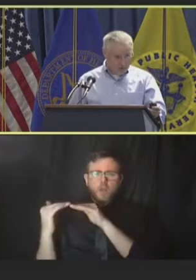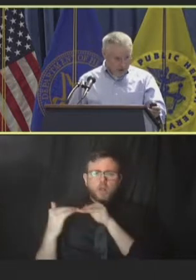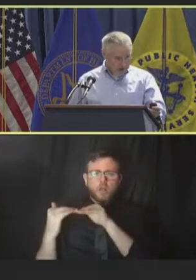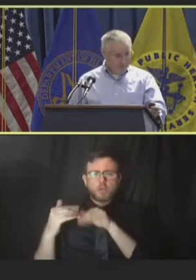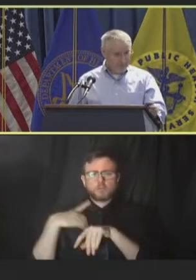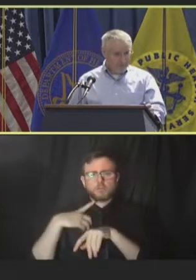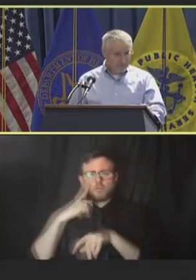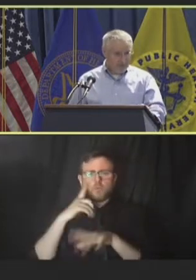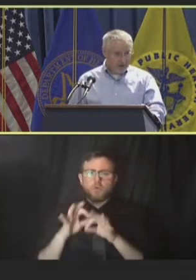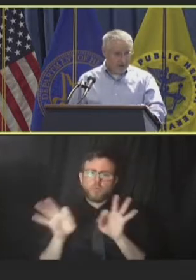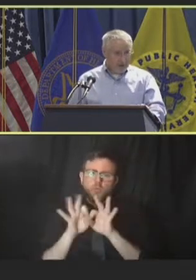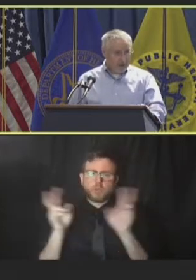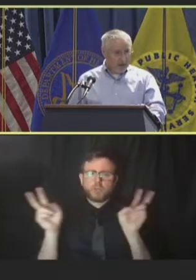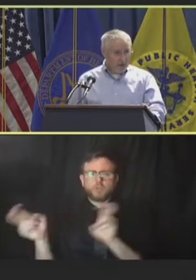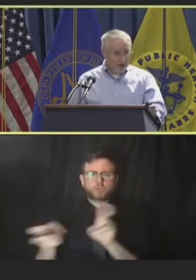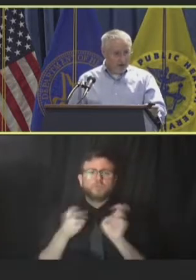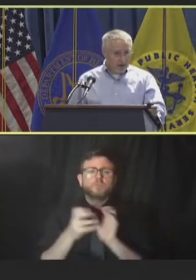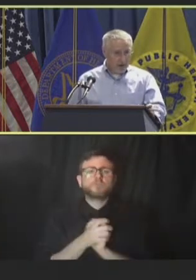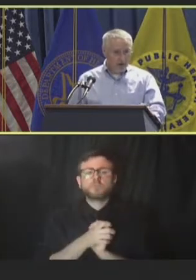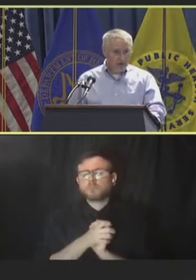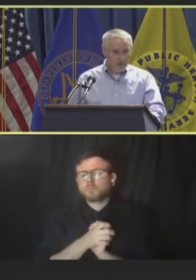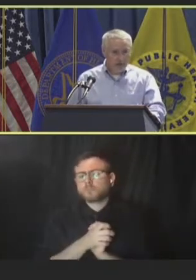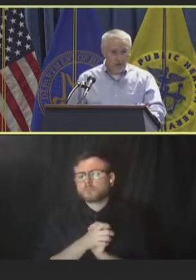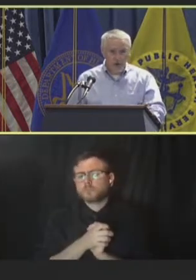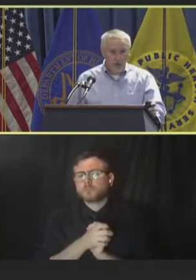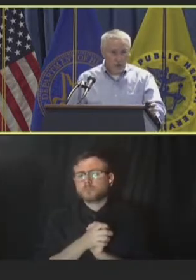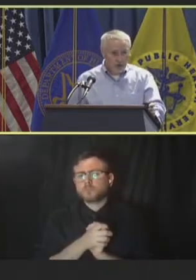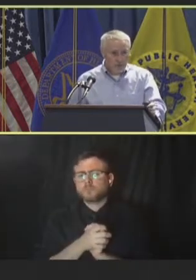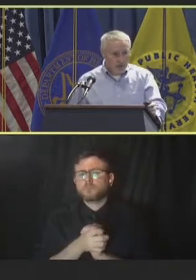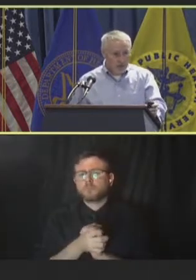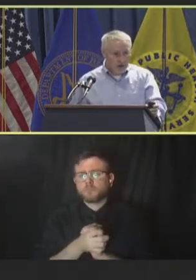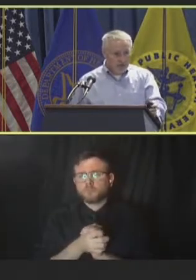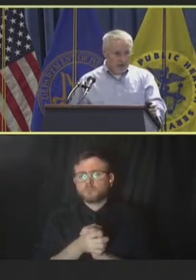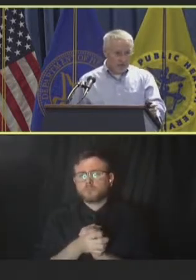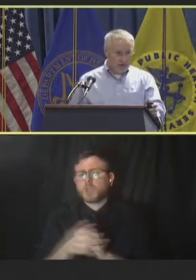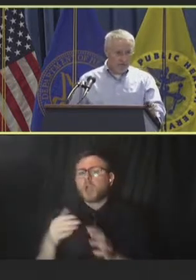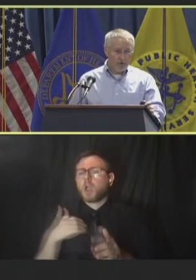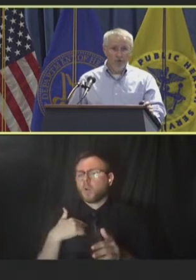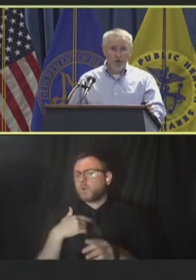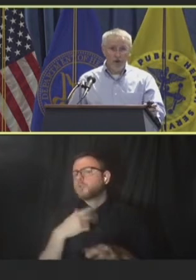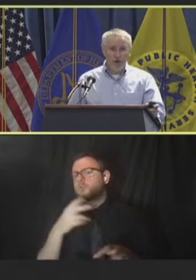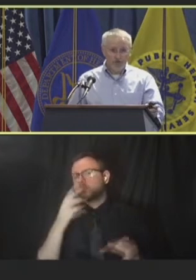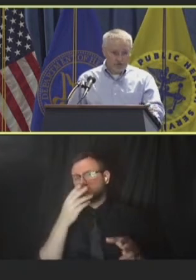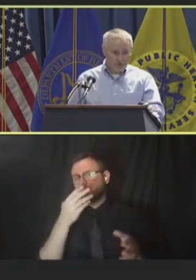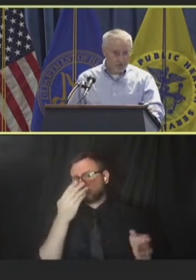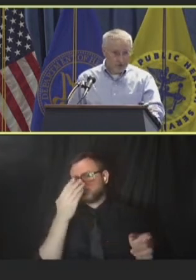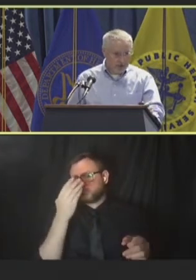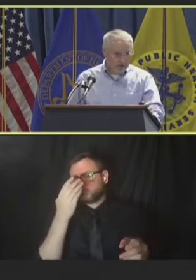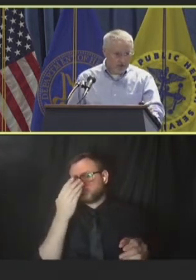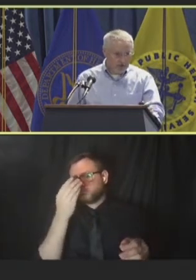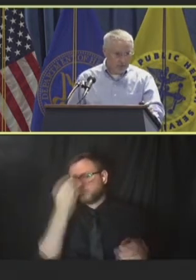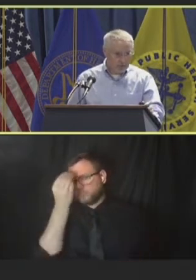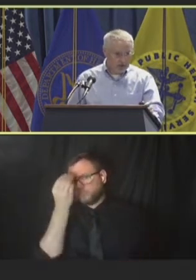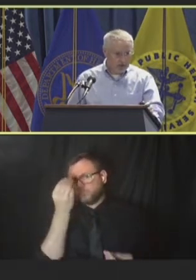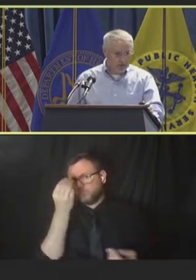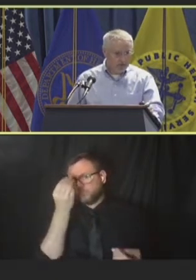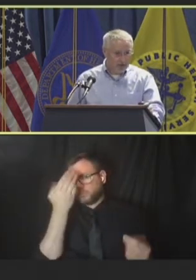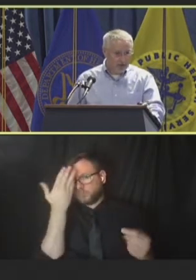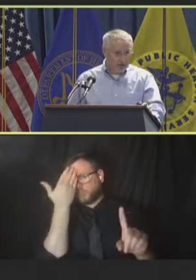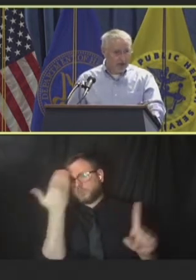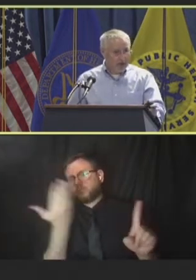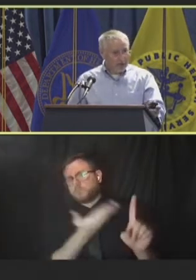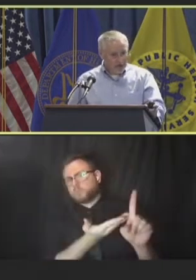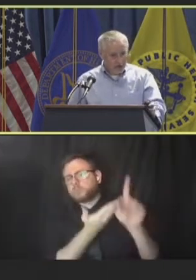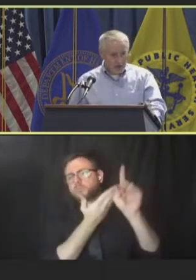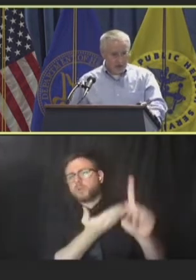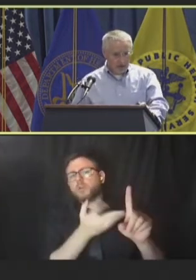NVAC. And I want to acknowledge the hard work of all of our VAST members, our ex officio and liaison representatives.